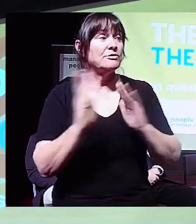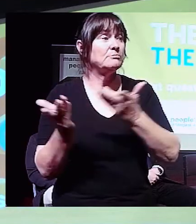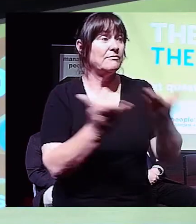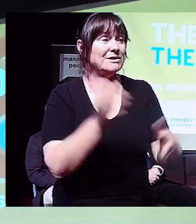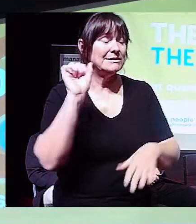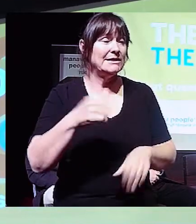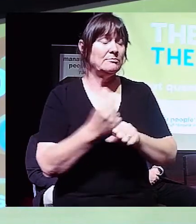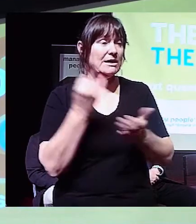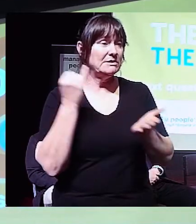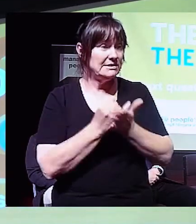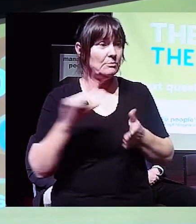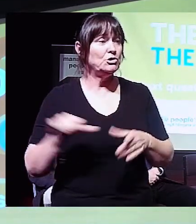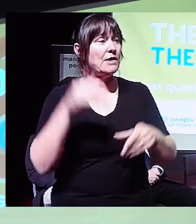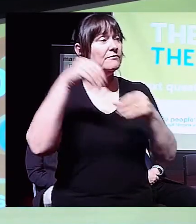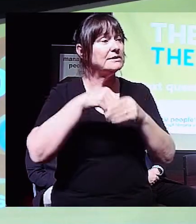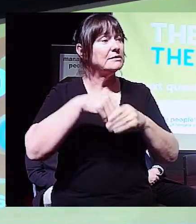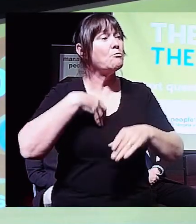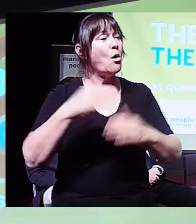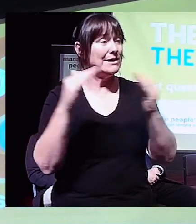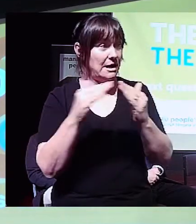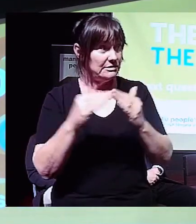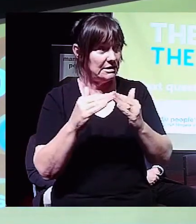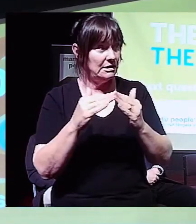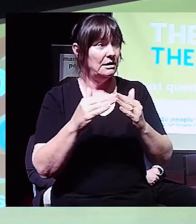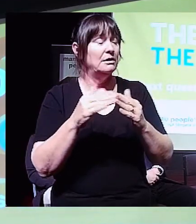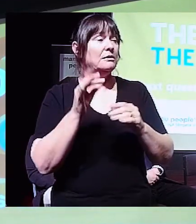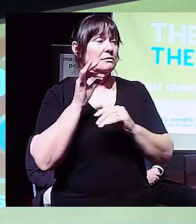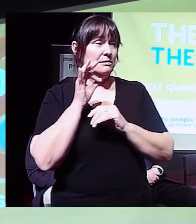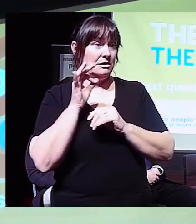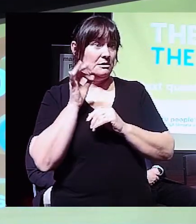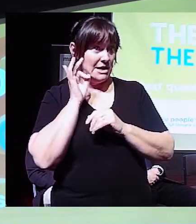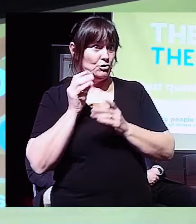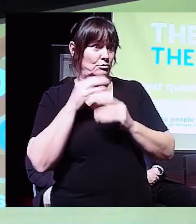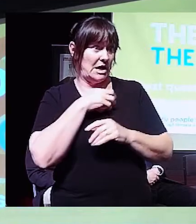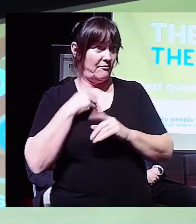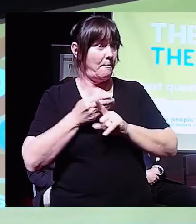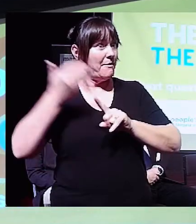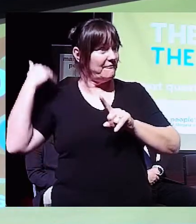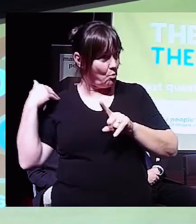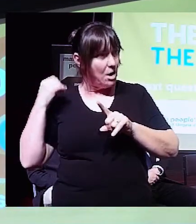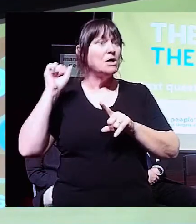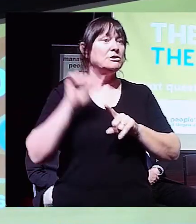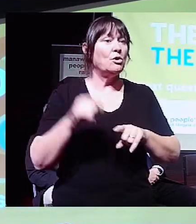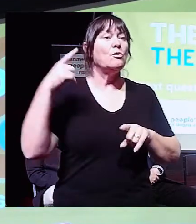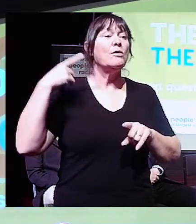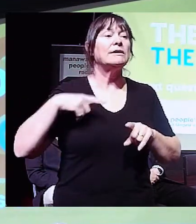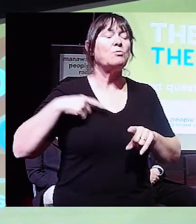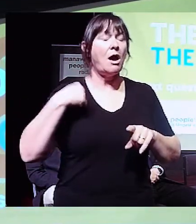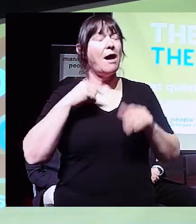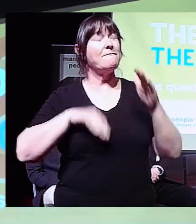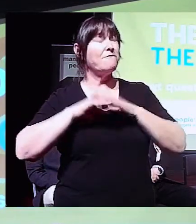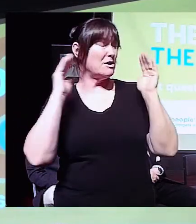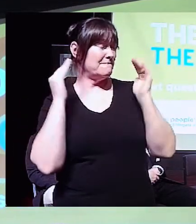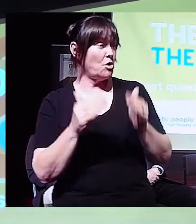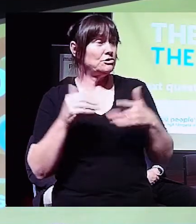have been investing more in housing. That is why I promise you here today, my number one focus as your MP for Palmerston North will be to get houses built and to get our